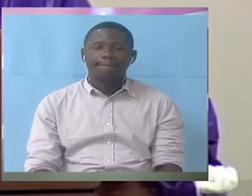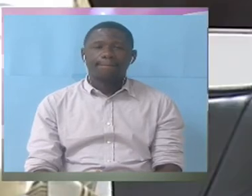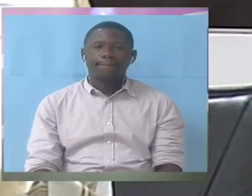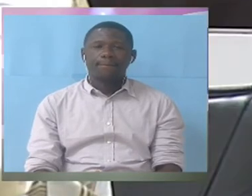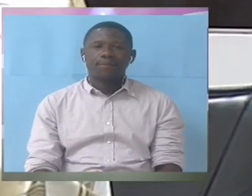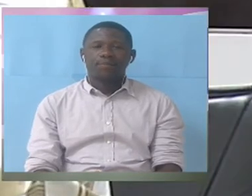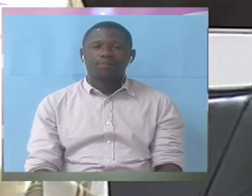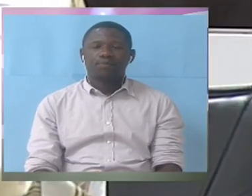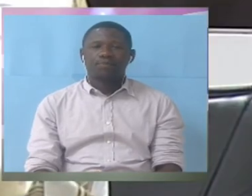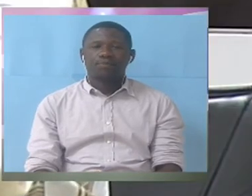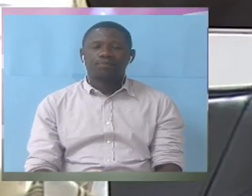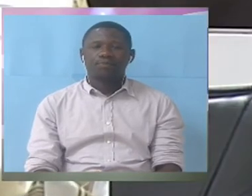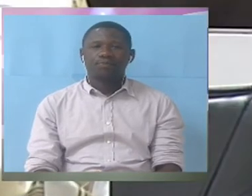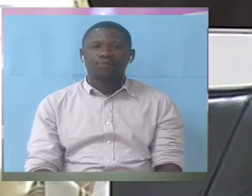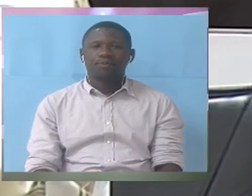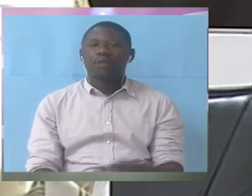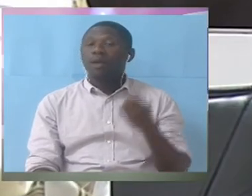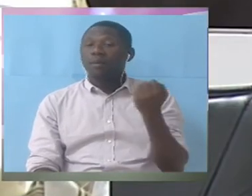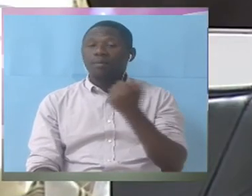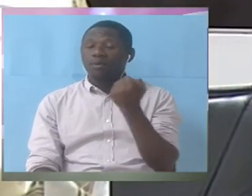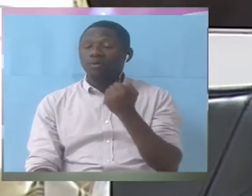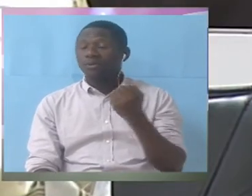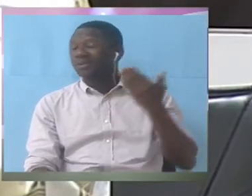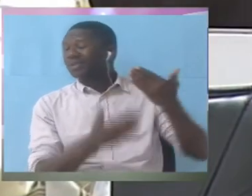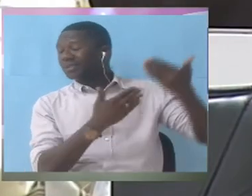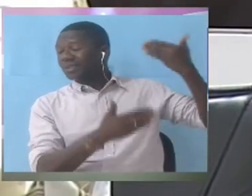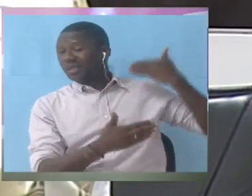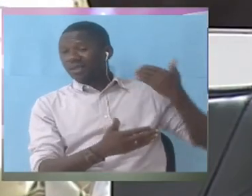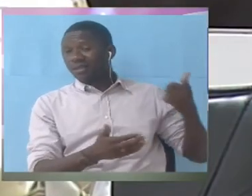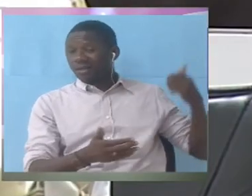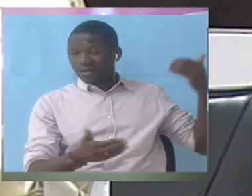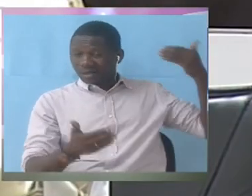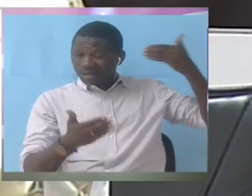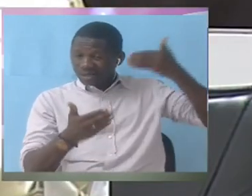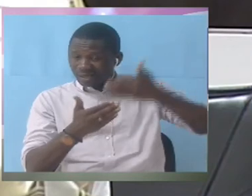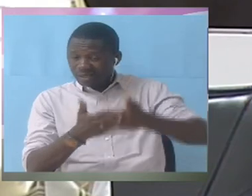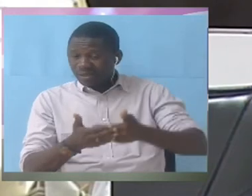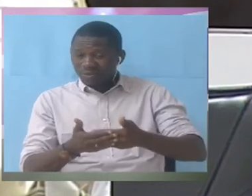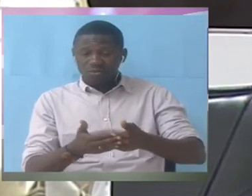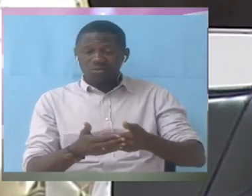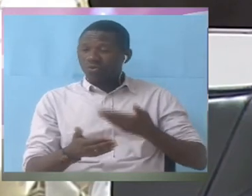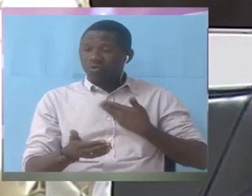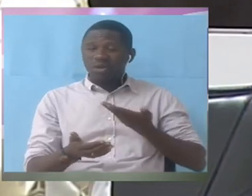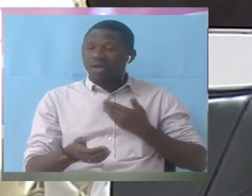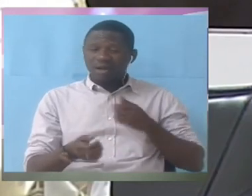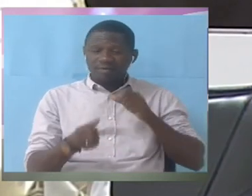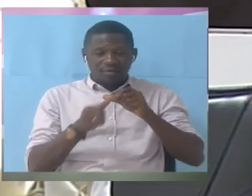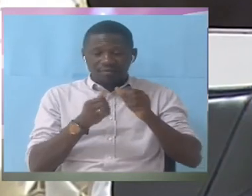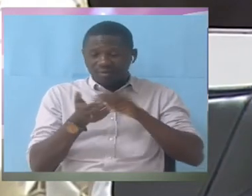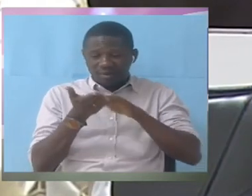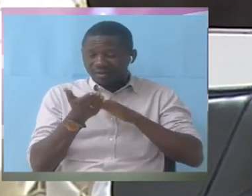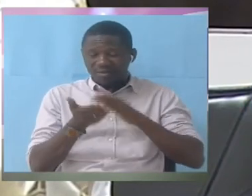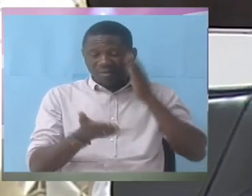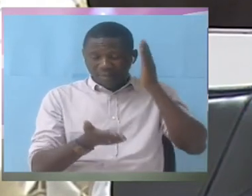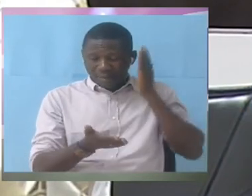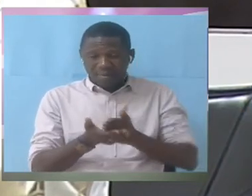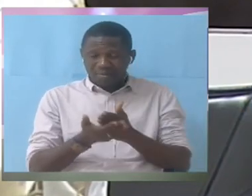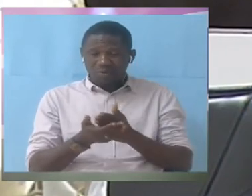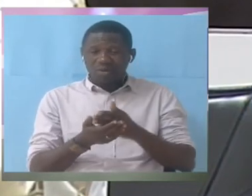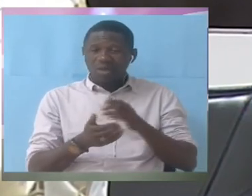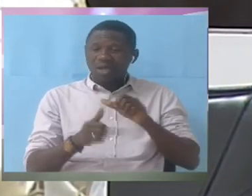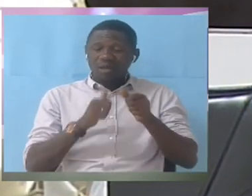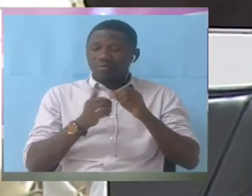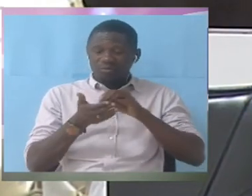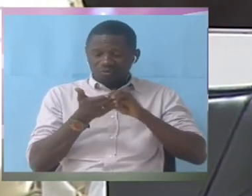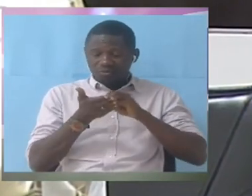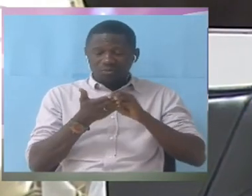Because nikte then and now we still do not have a cure for HIV. I was absolutely certain of what I was saying. Jamano